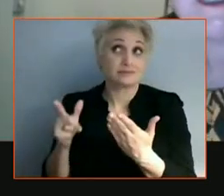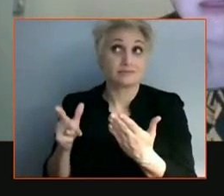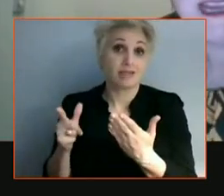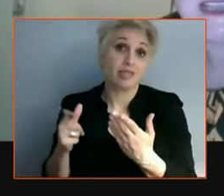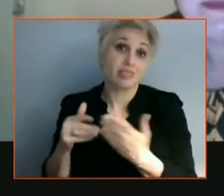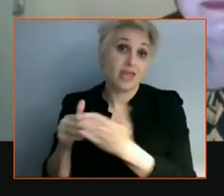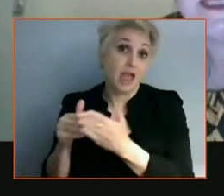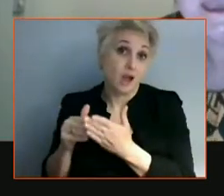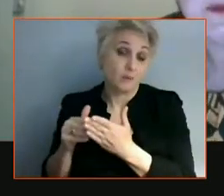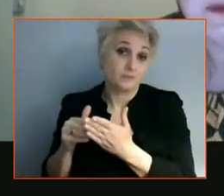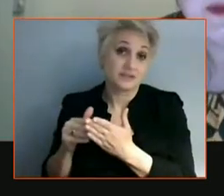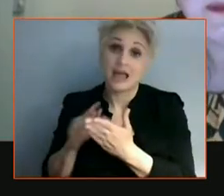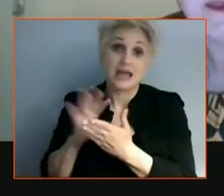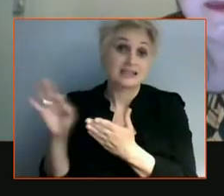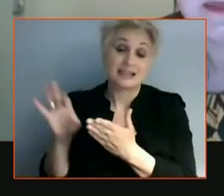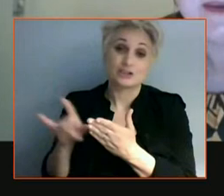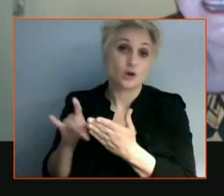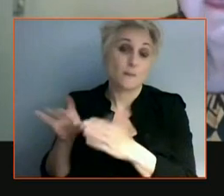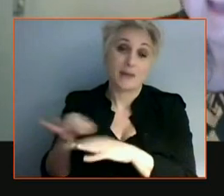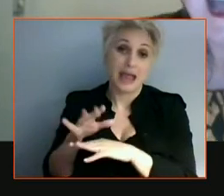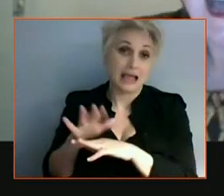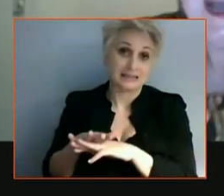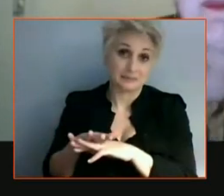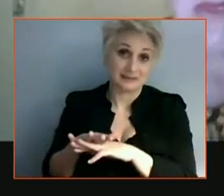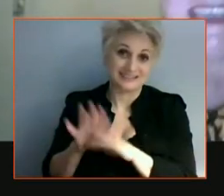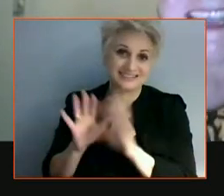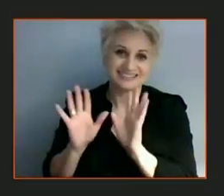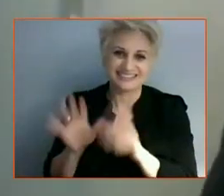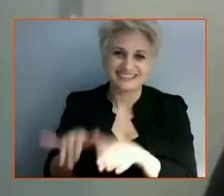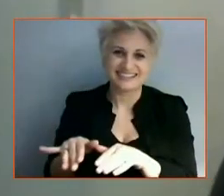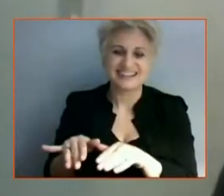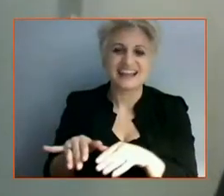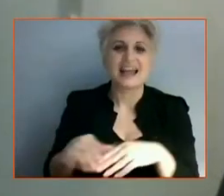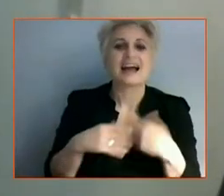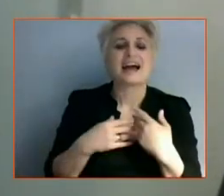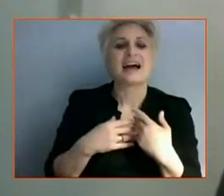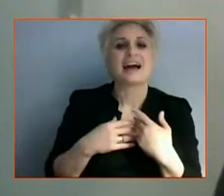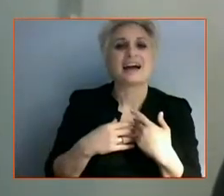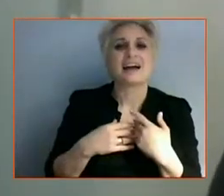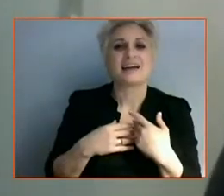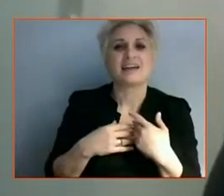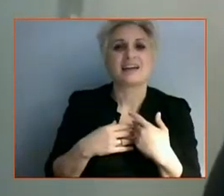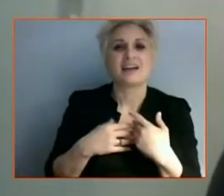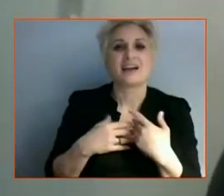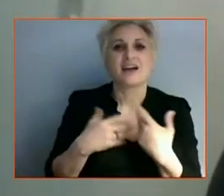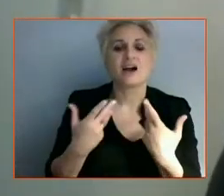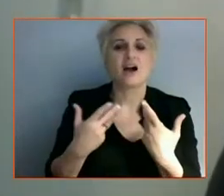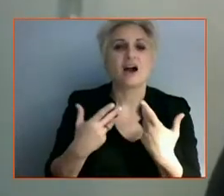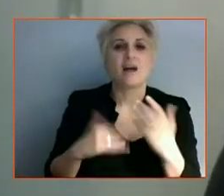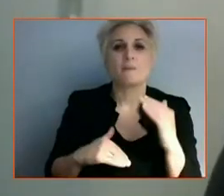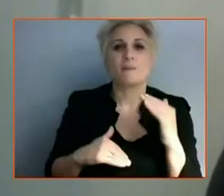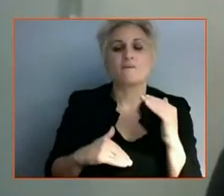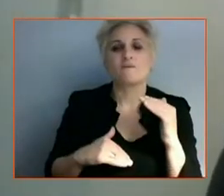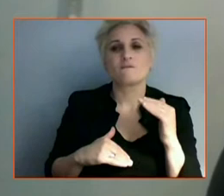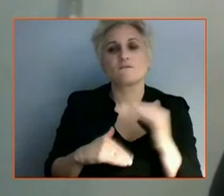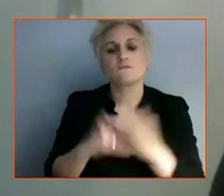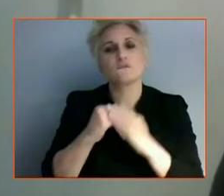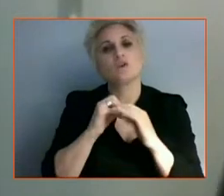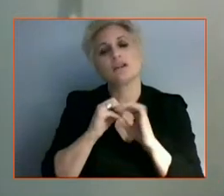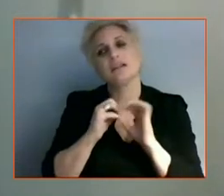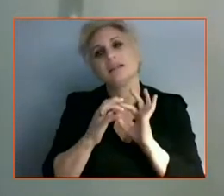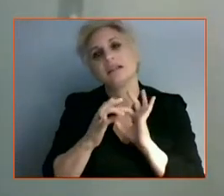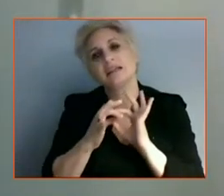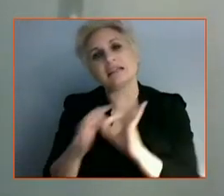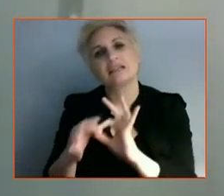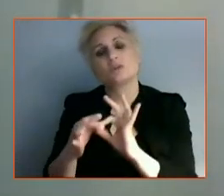That's not my husband is Samoan moment, by the way. And, you know, I'm fully engaged with the Pacific